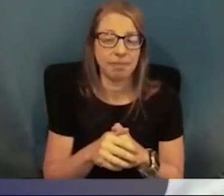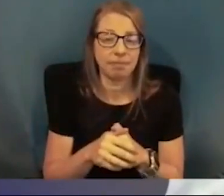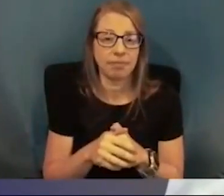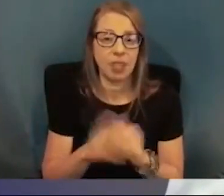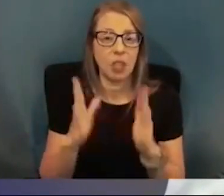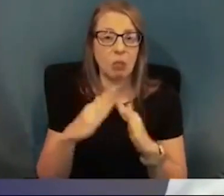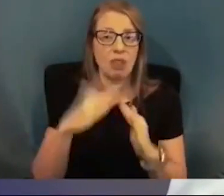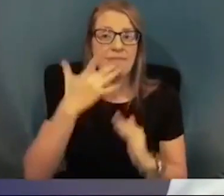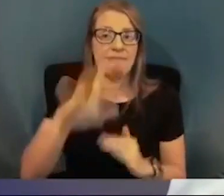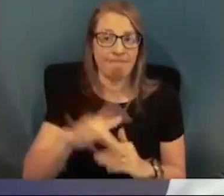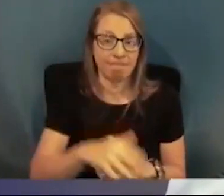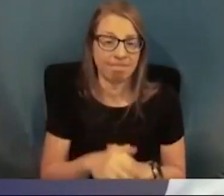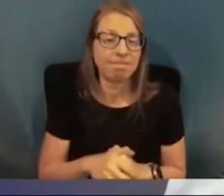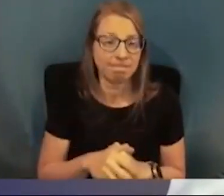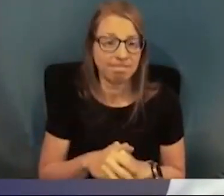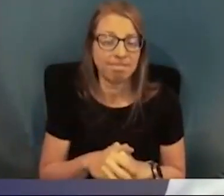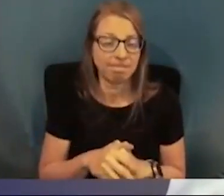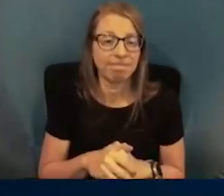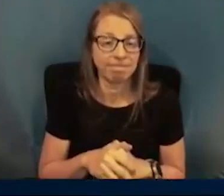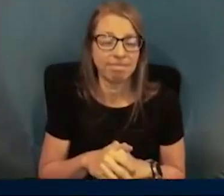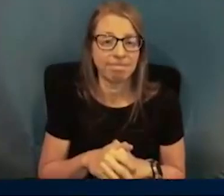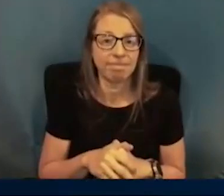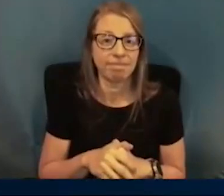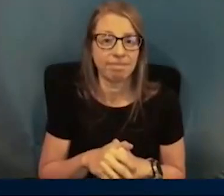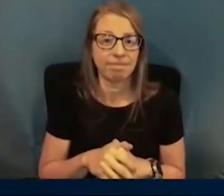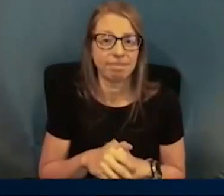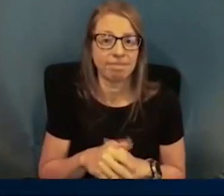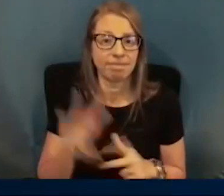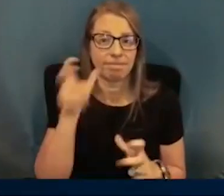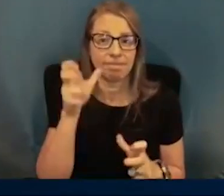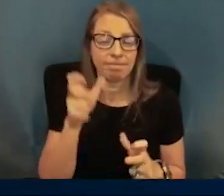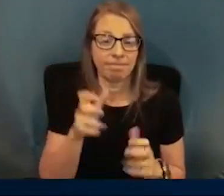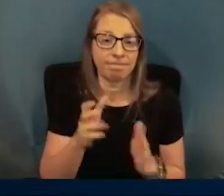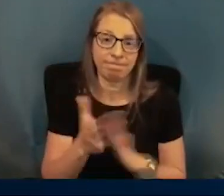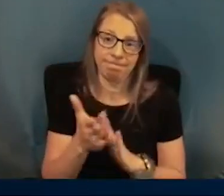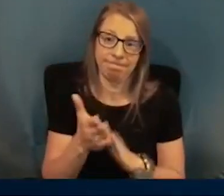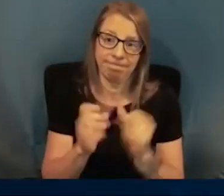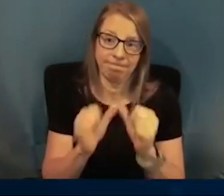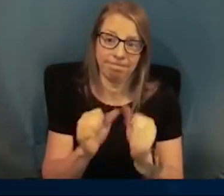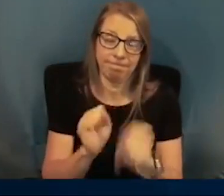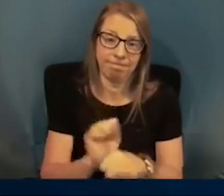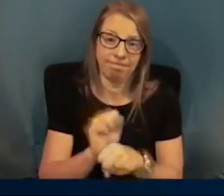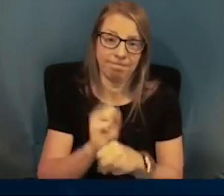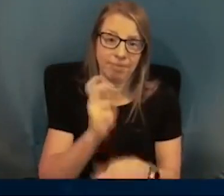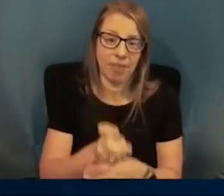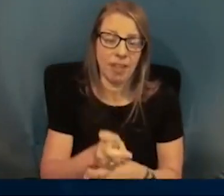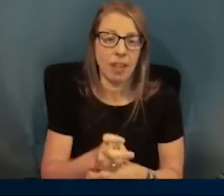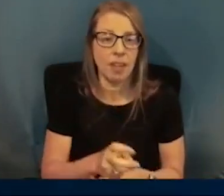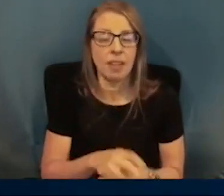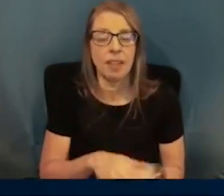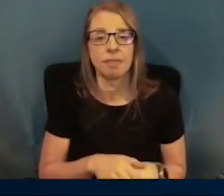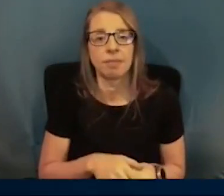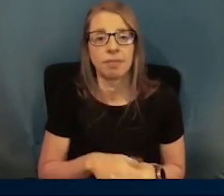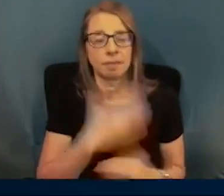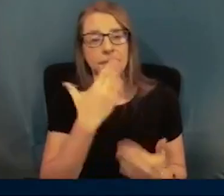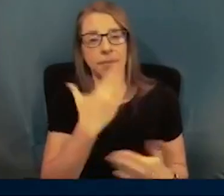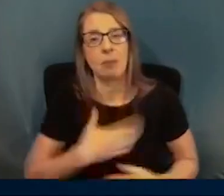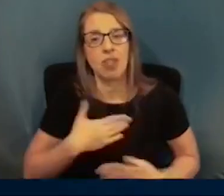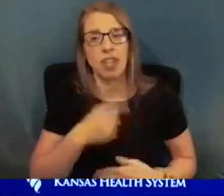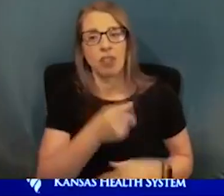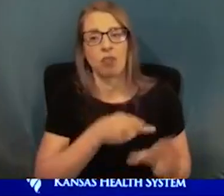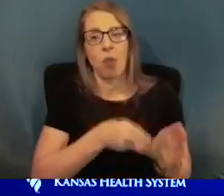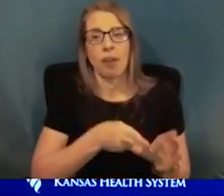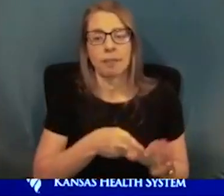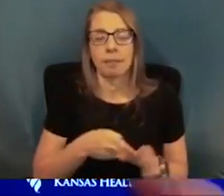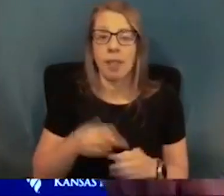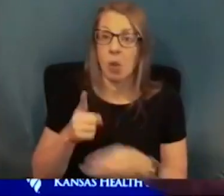effort that you all have made. It's been terrific. Well, we're glad Keep you're up the good work. Well, you are contributing, and we appreciate it. We Thanks. sure do. All right, Dr. Hawkinson, we're heading into another weekend. What do you have for Yeah, I